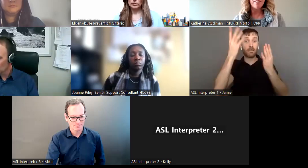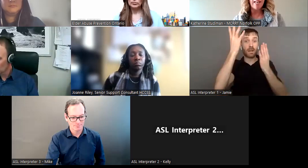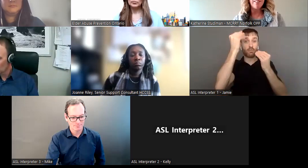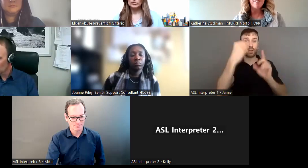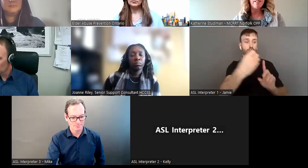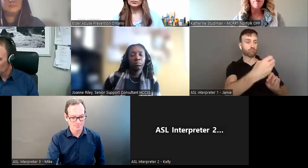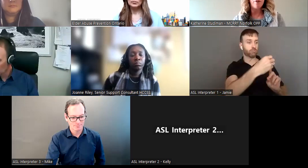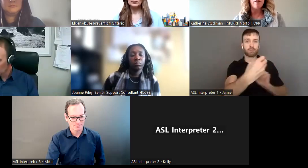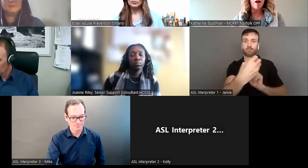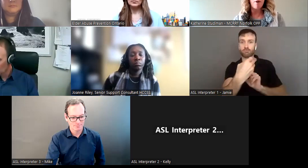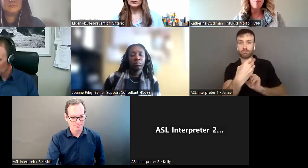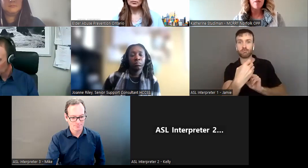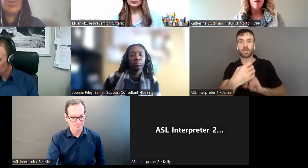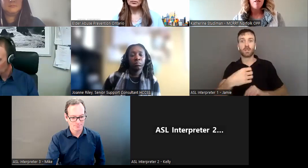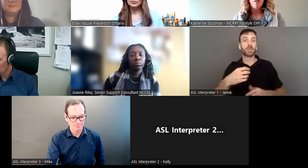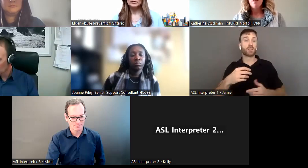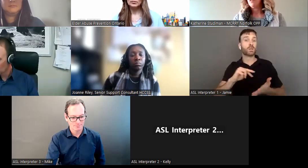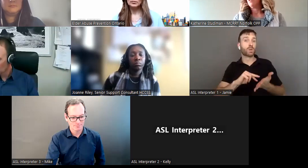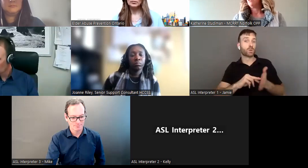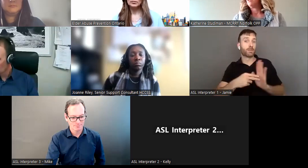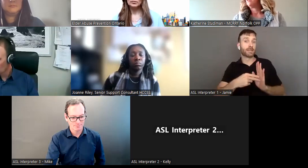for consent and for,